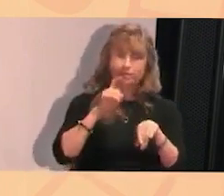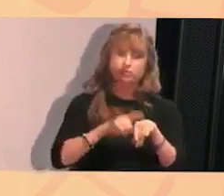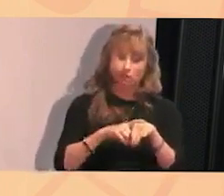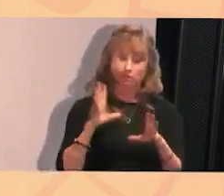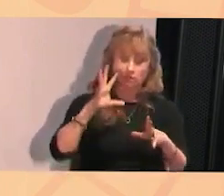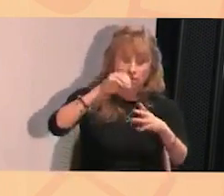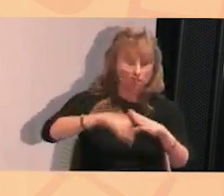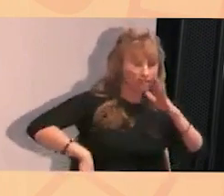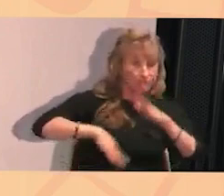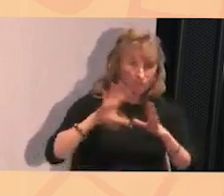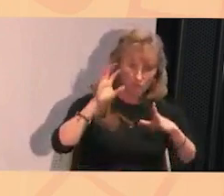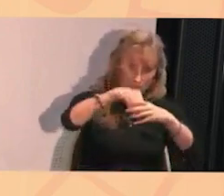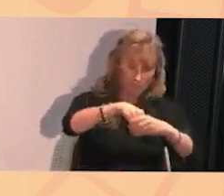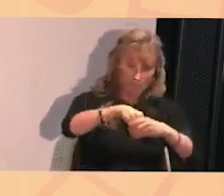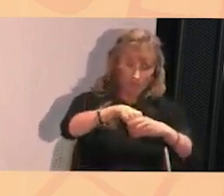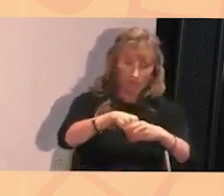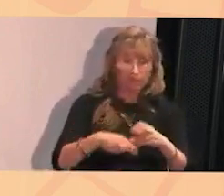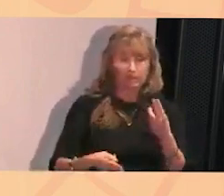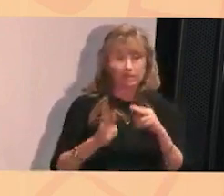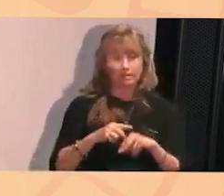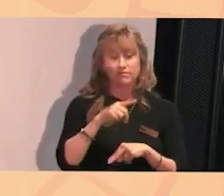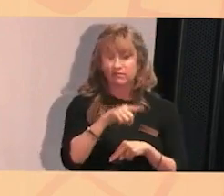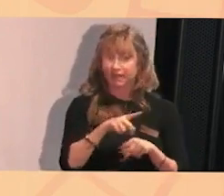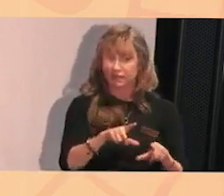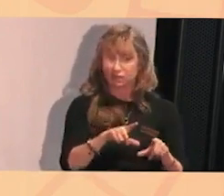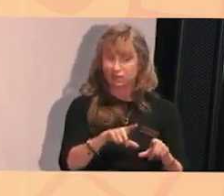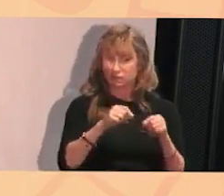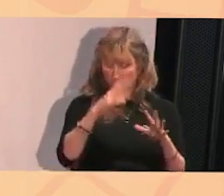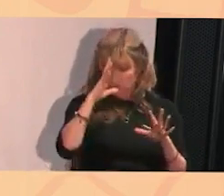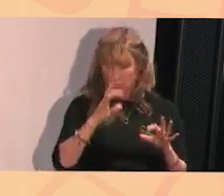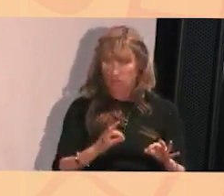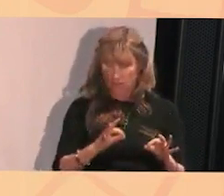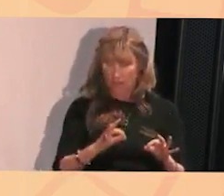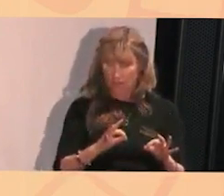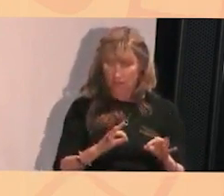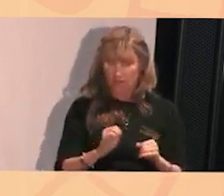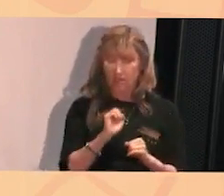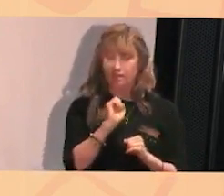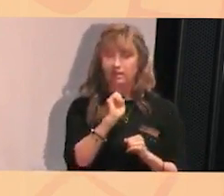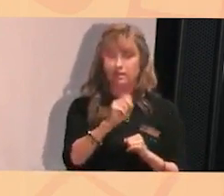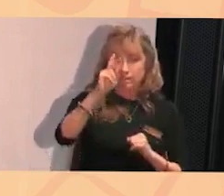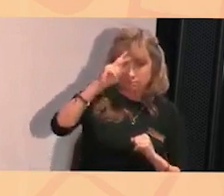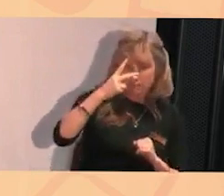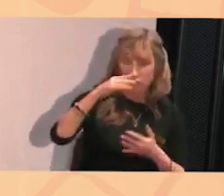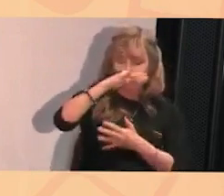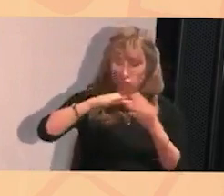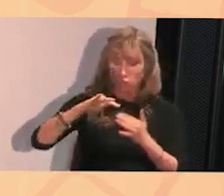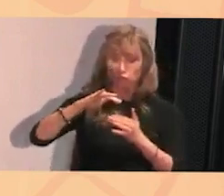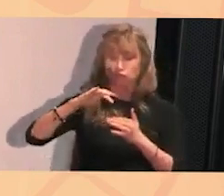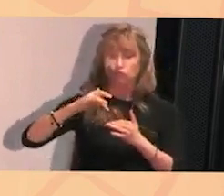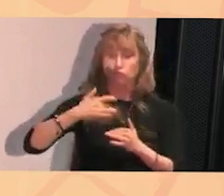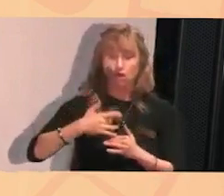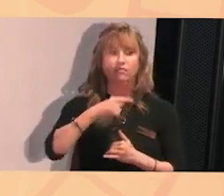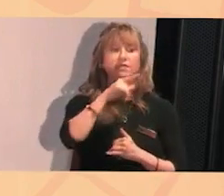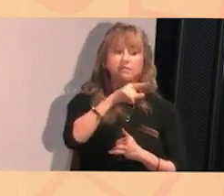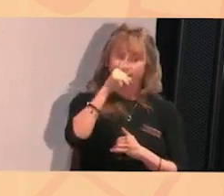fully, and if so they choose, in political, economic and social and cultural life of the state.